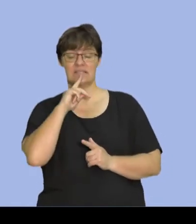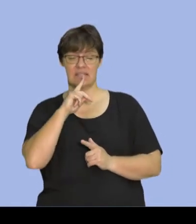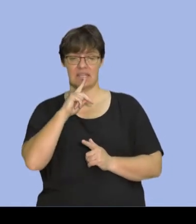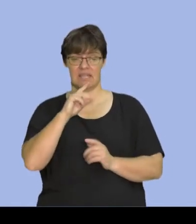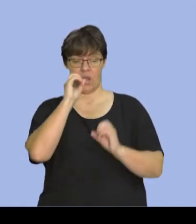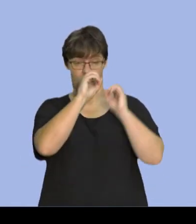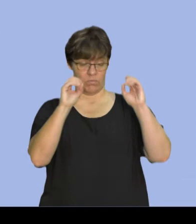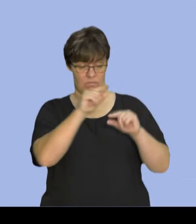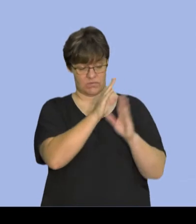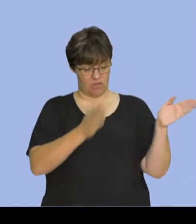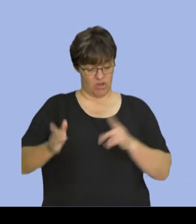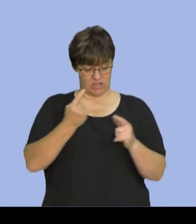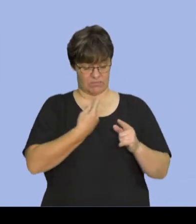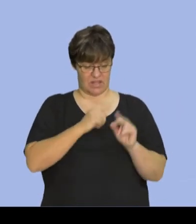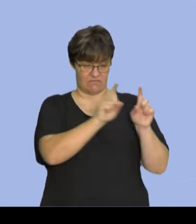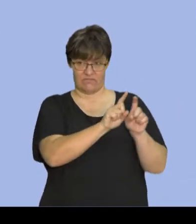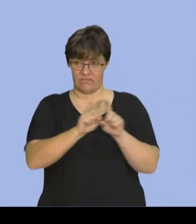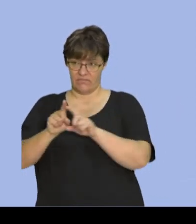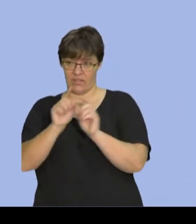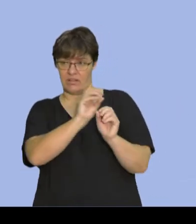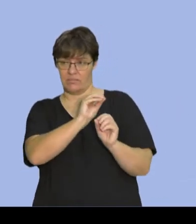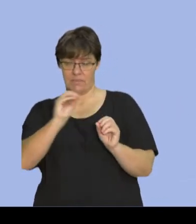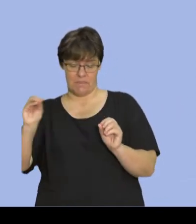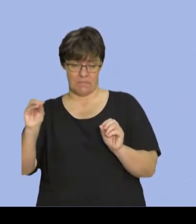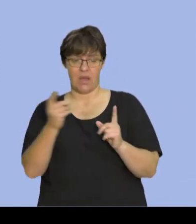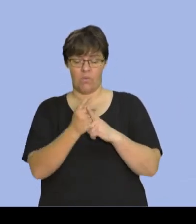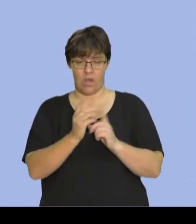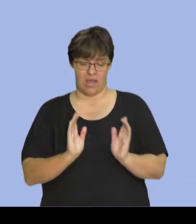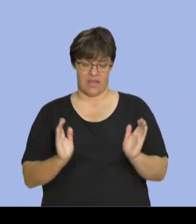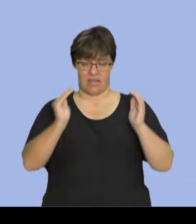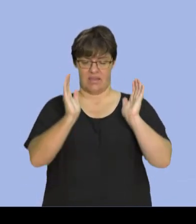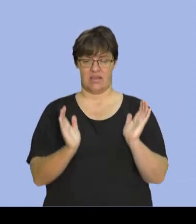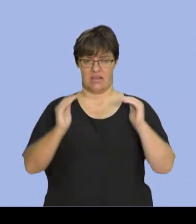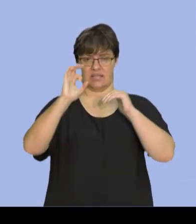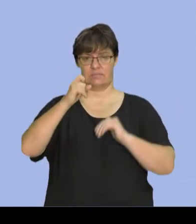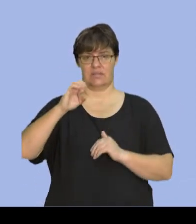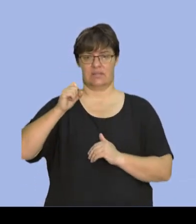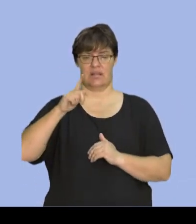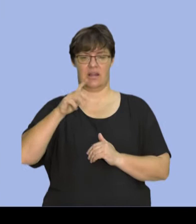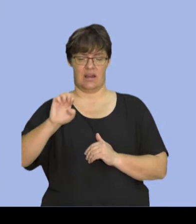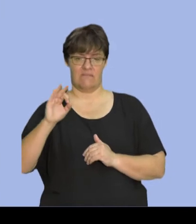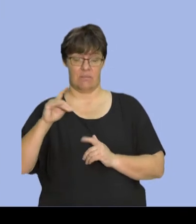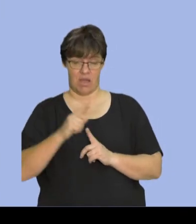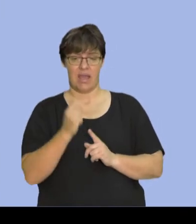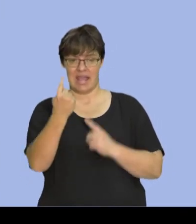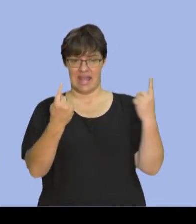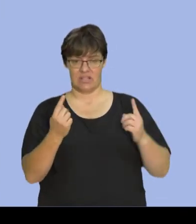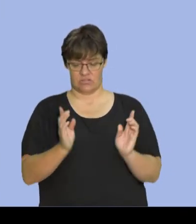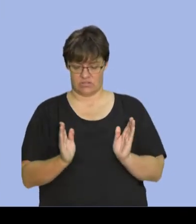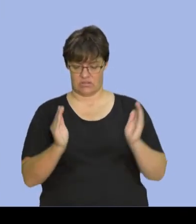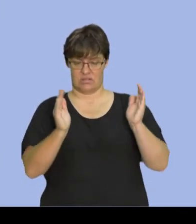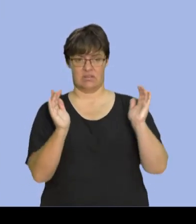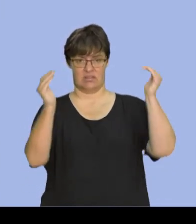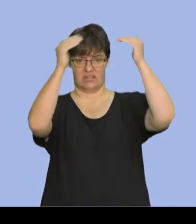now arranged themselves along the equator with the spindle fibers attaching to each chromatid. So these chromatids are